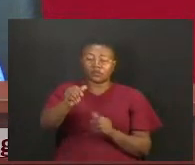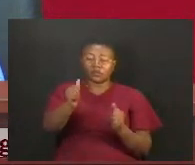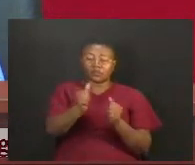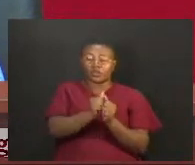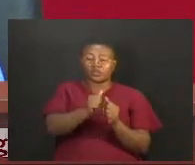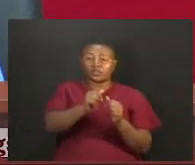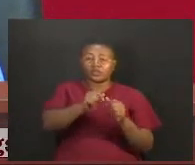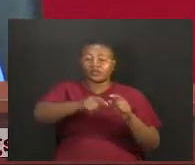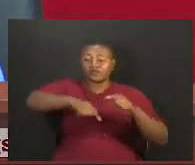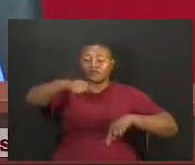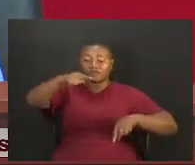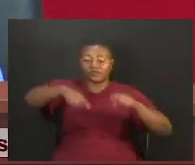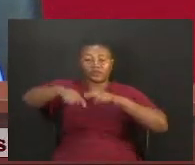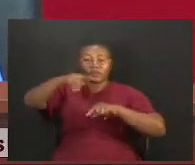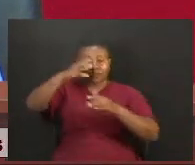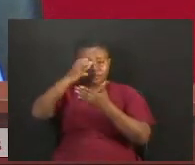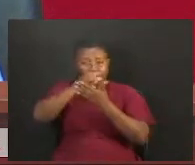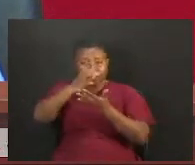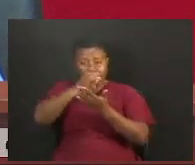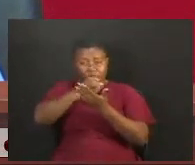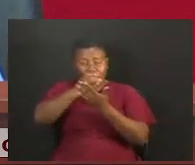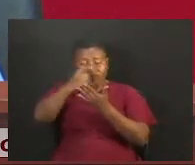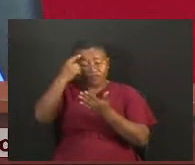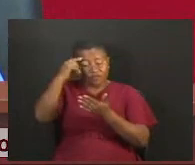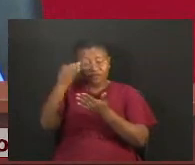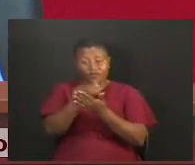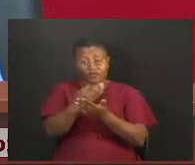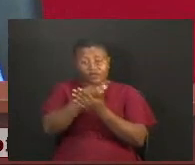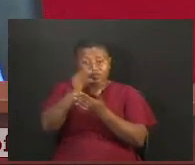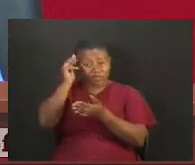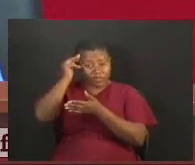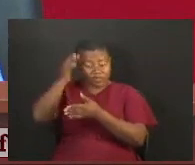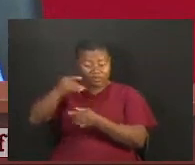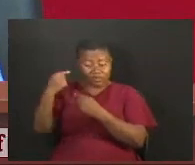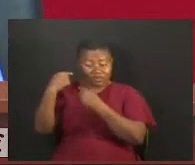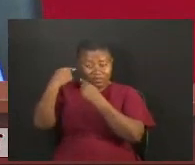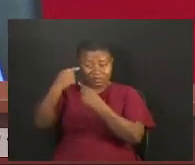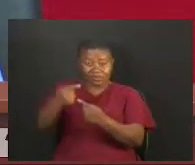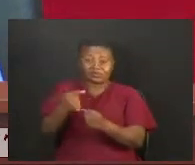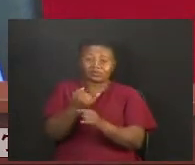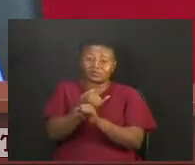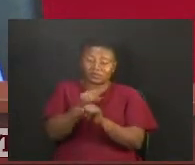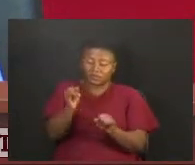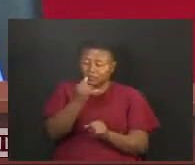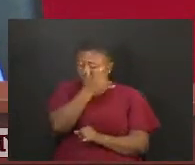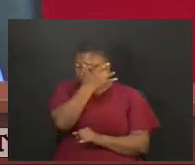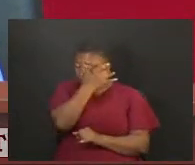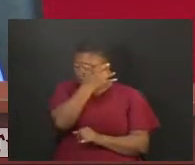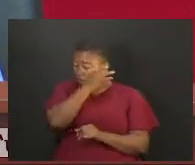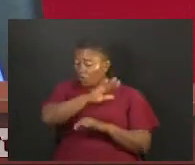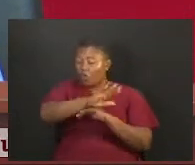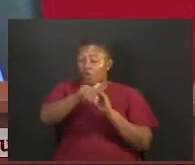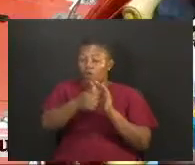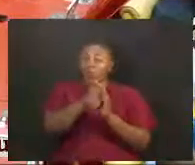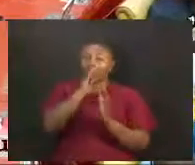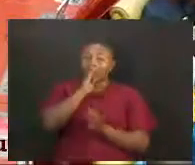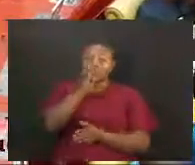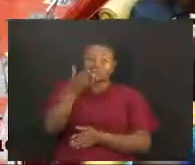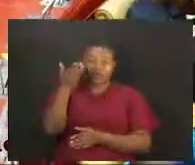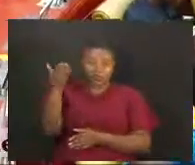finance. They will all be on display for you to go